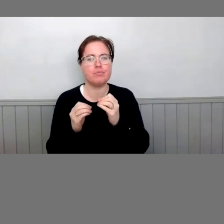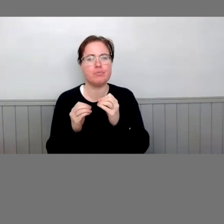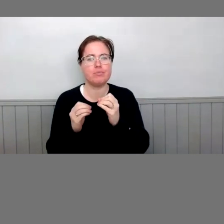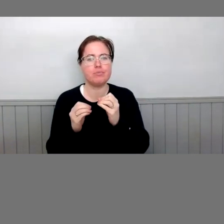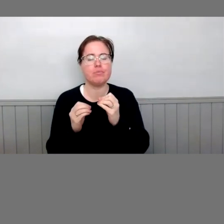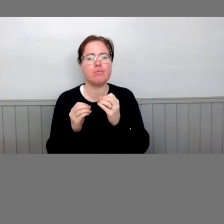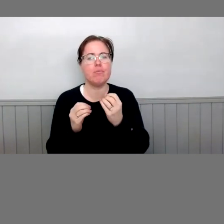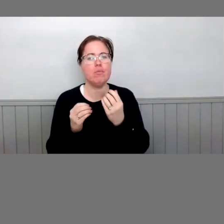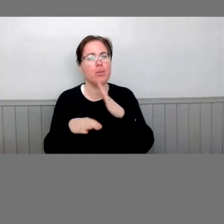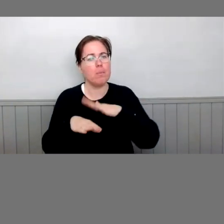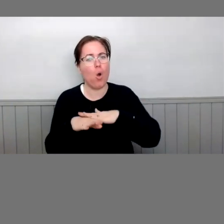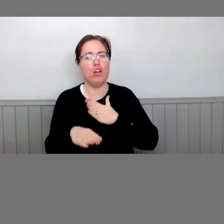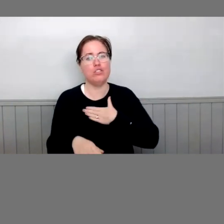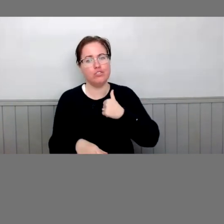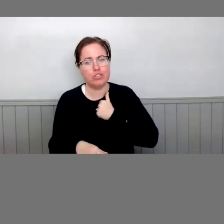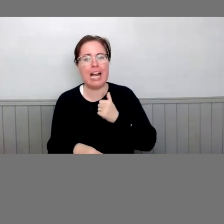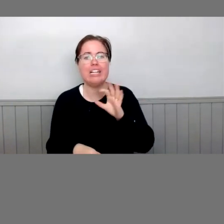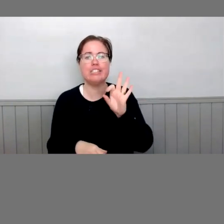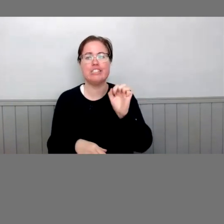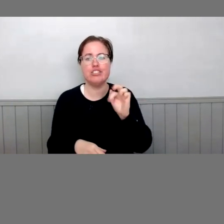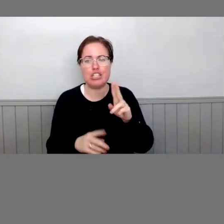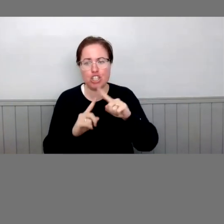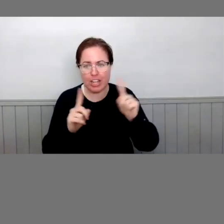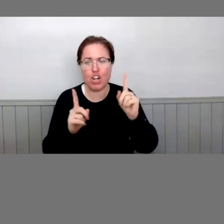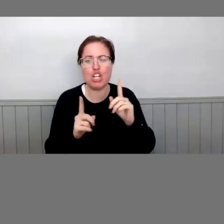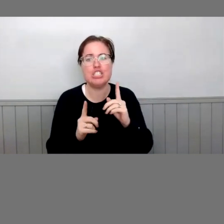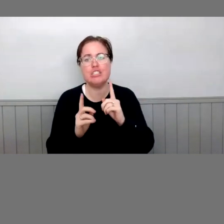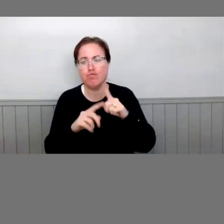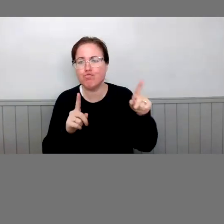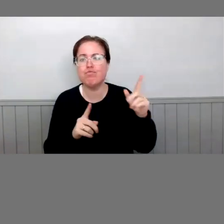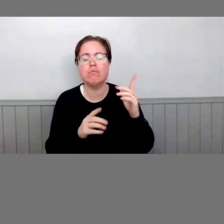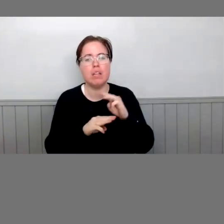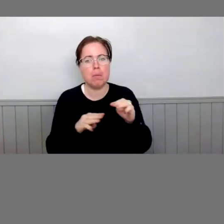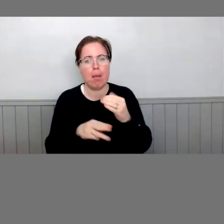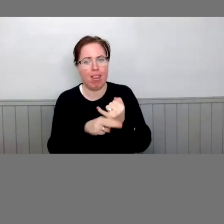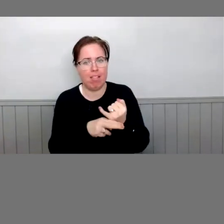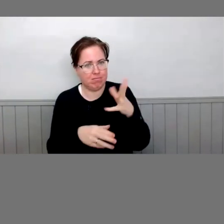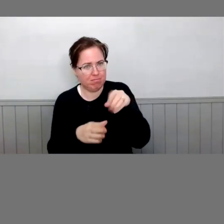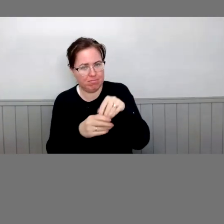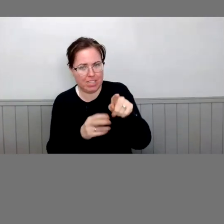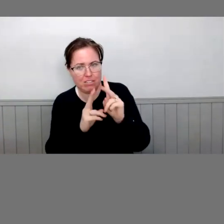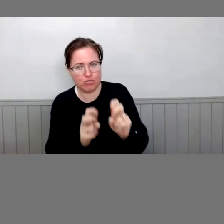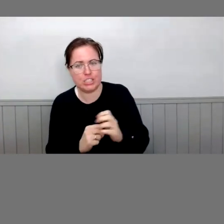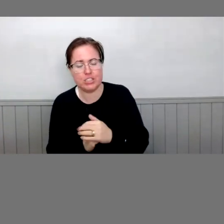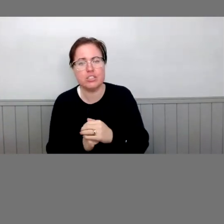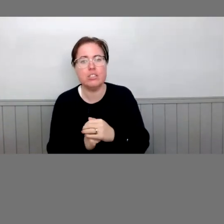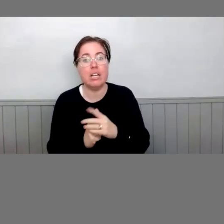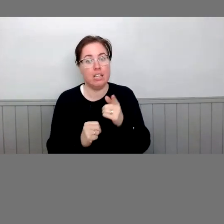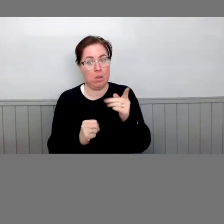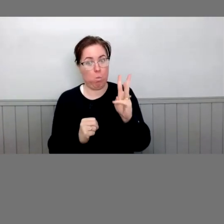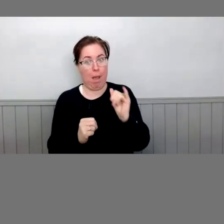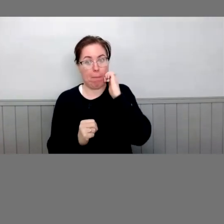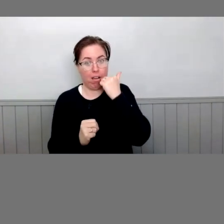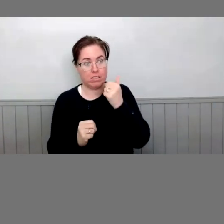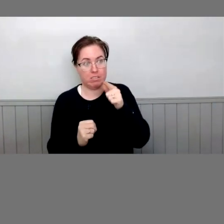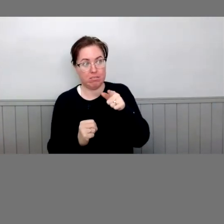more trans and gender diverse autistic people in the studies that you reviewed. Mhm. Um, can you comment on, is that because they presented